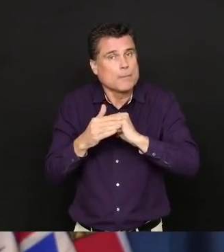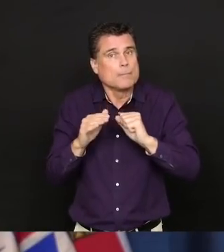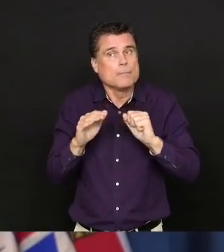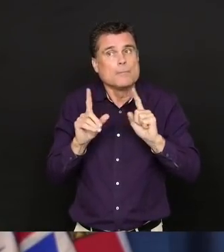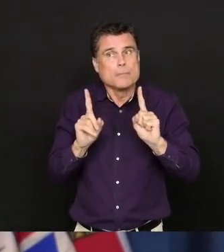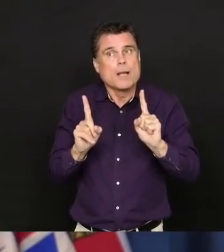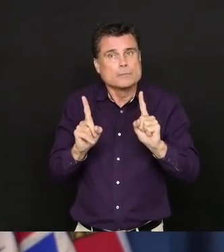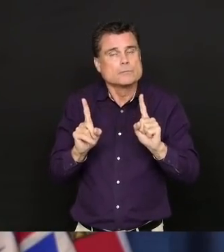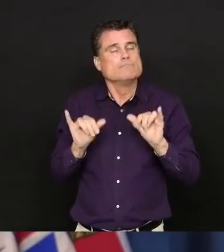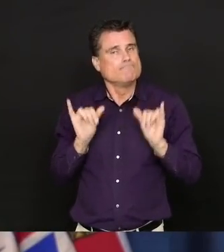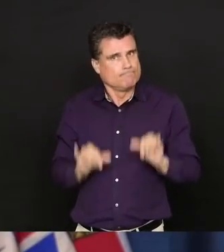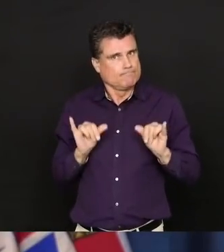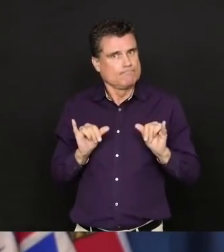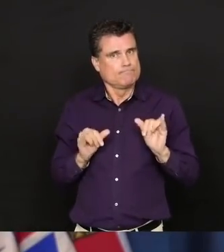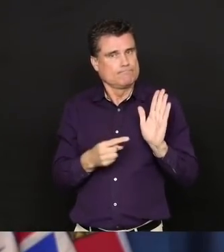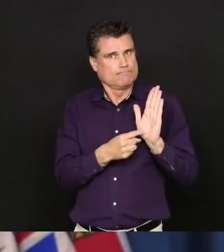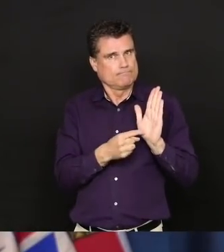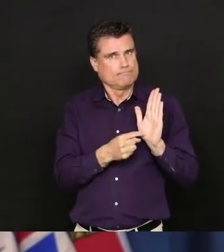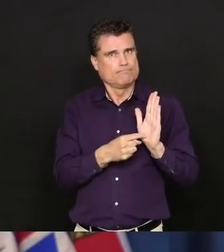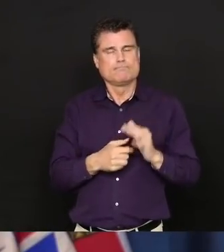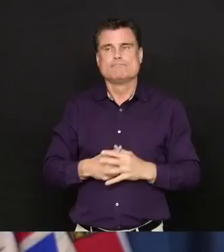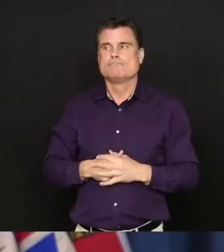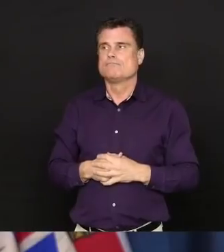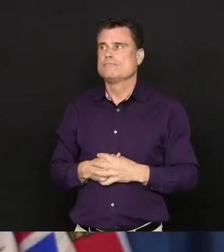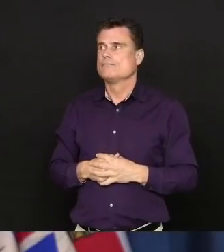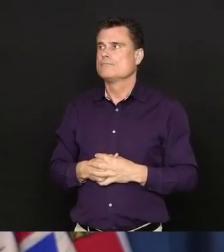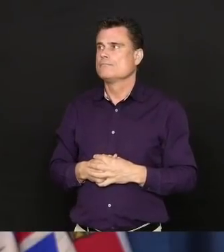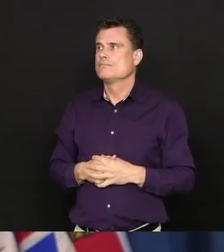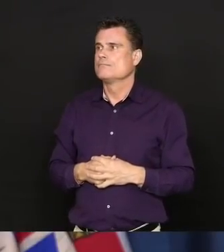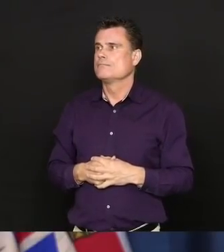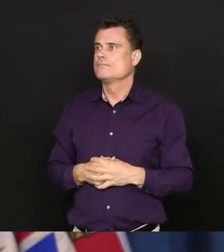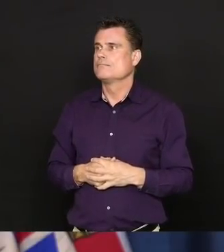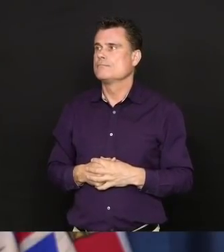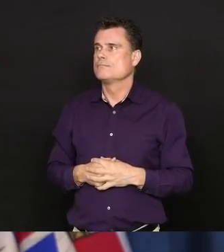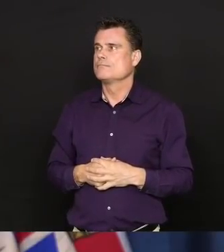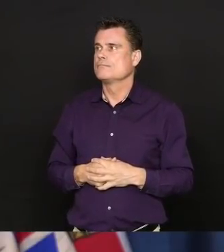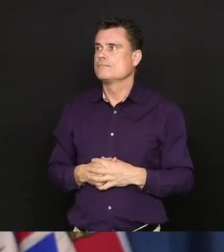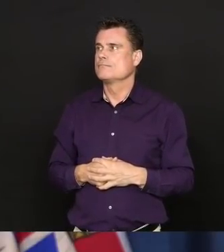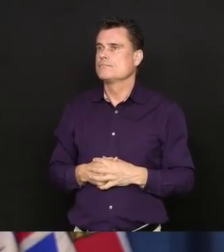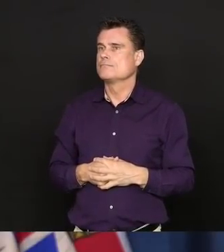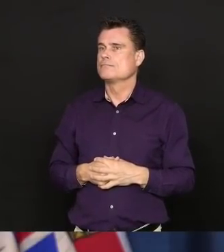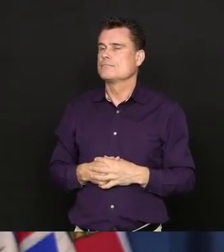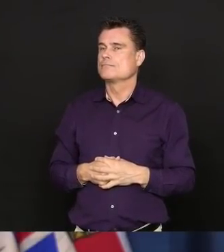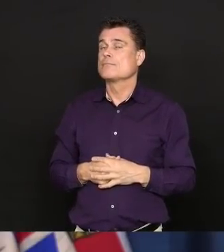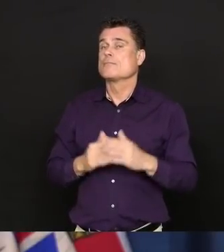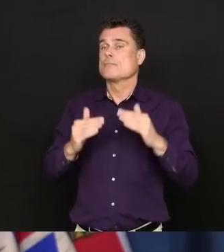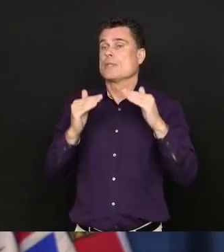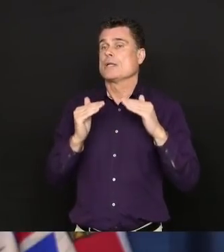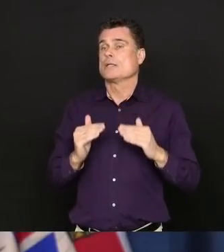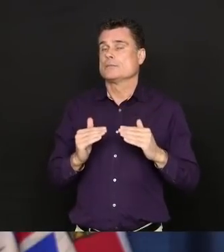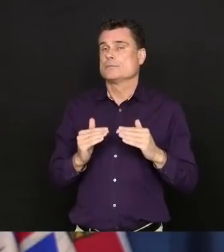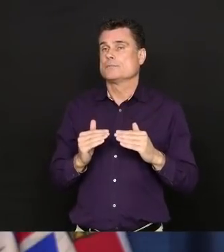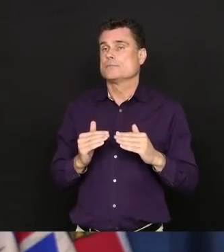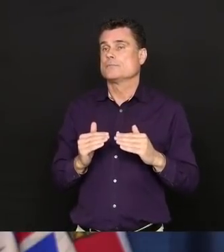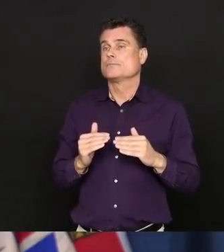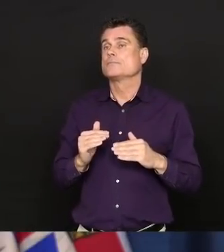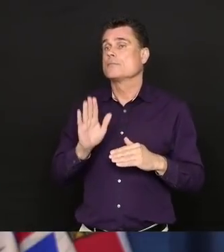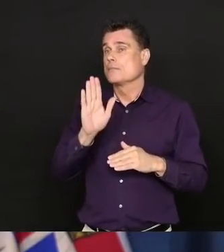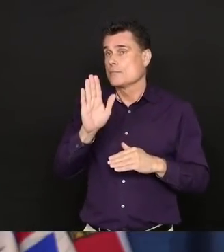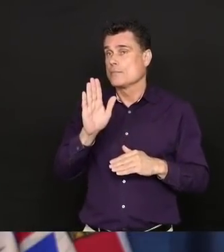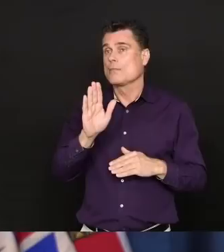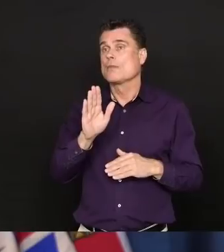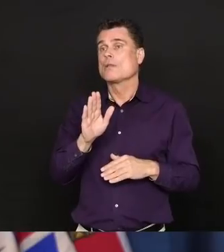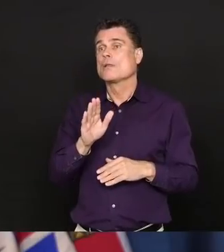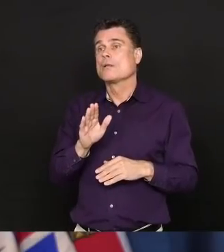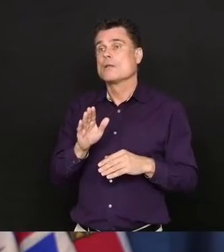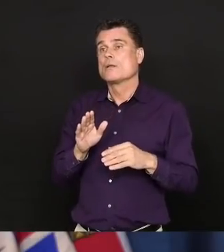take our last question, I just want to remind all reporters on the phone that if you didn't get a chance to ask a question today, there will be a statement released later